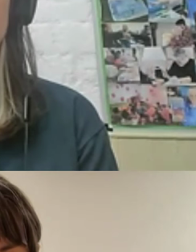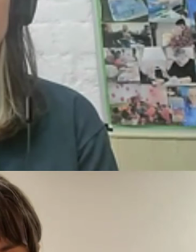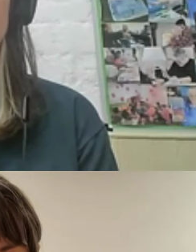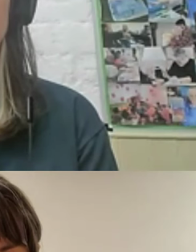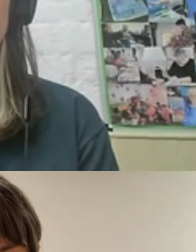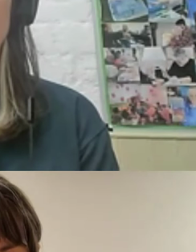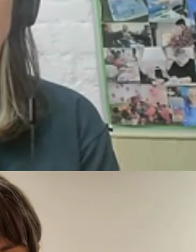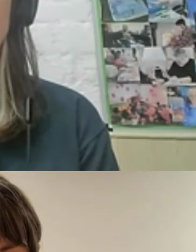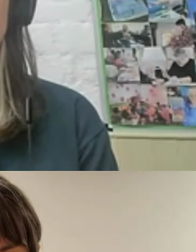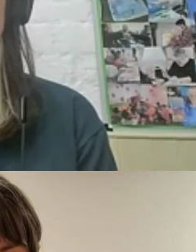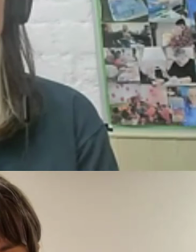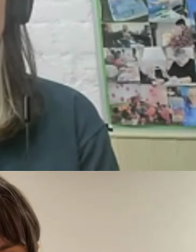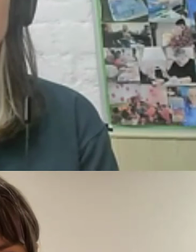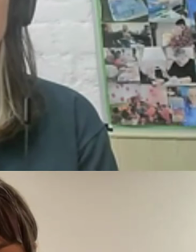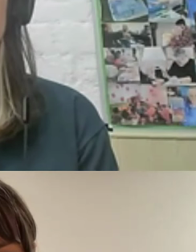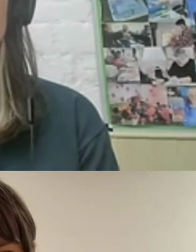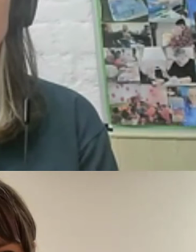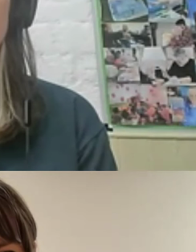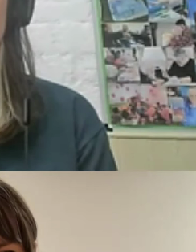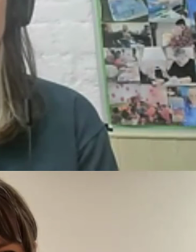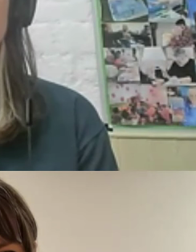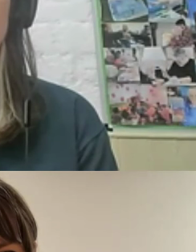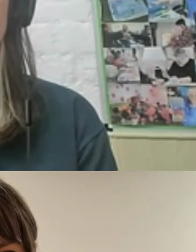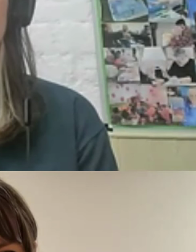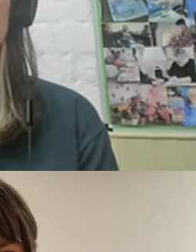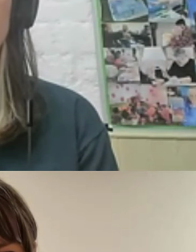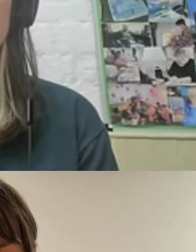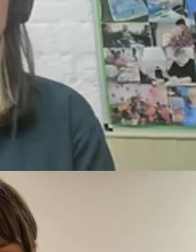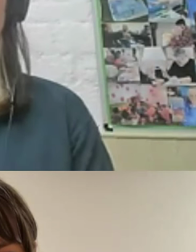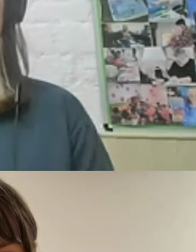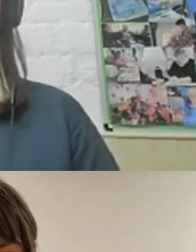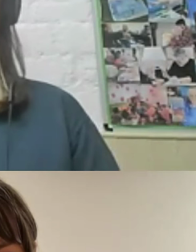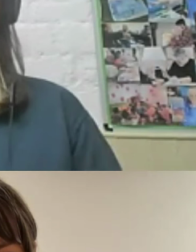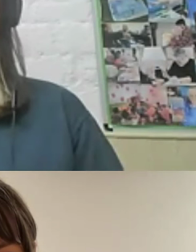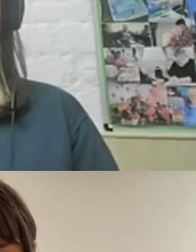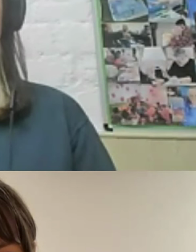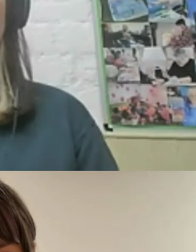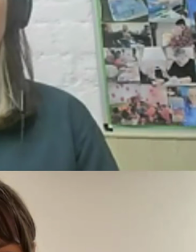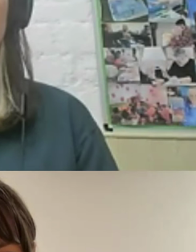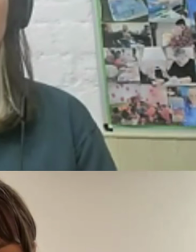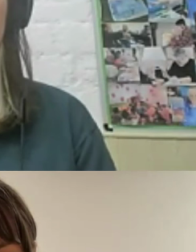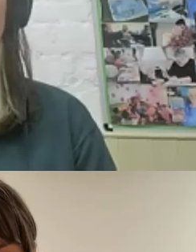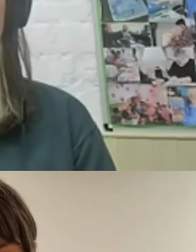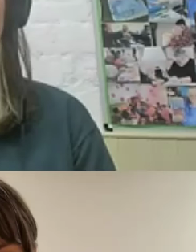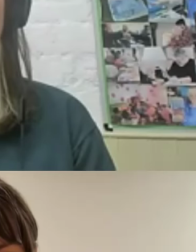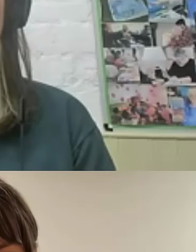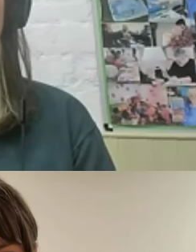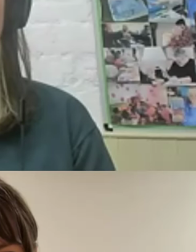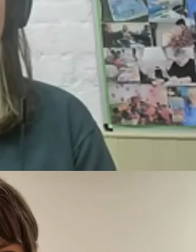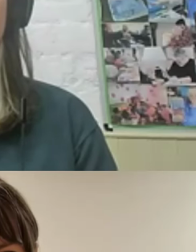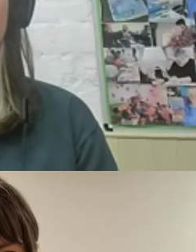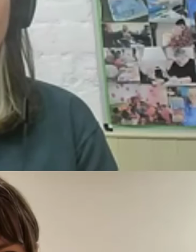that further. And anyone that is listening today, if you are a freelance artist and you are you're very excited